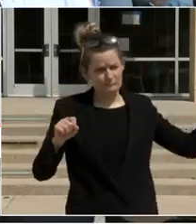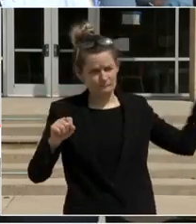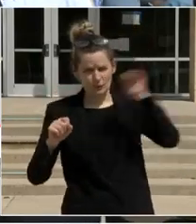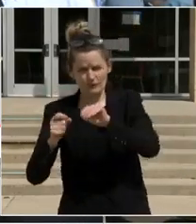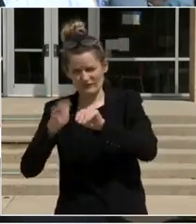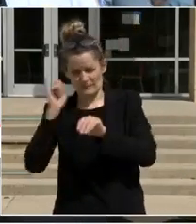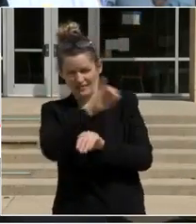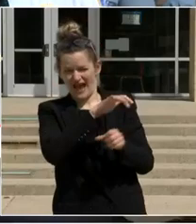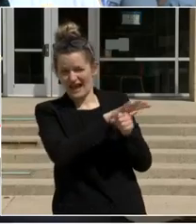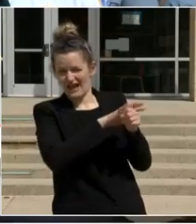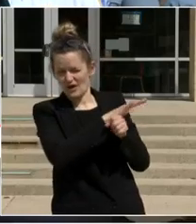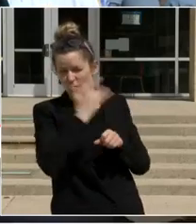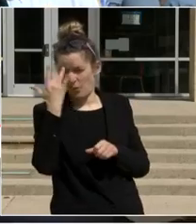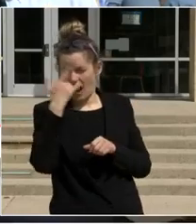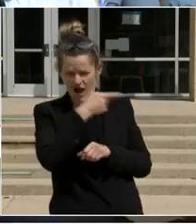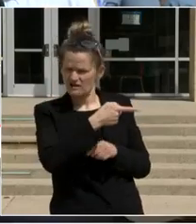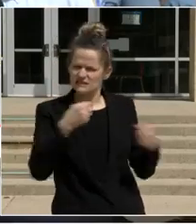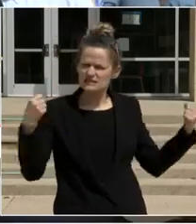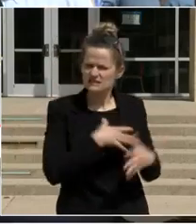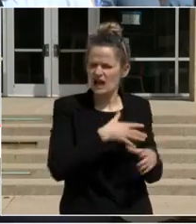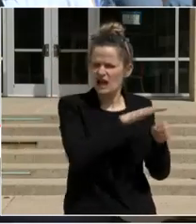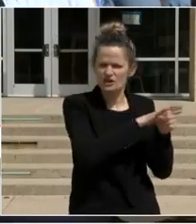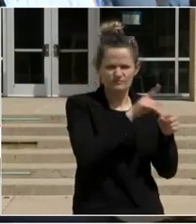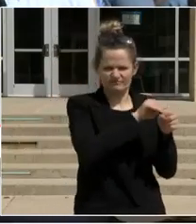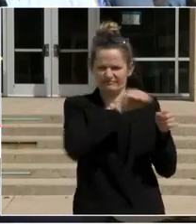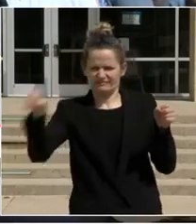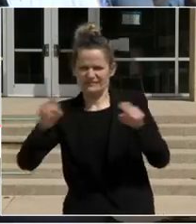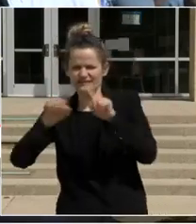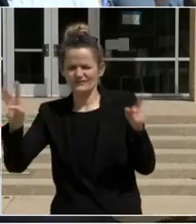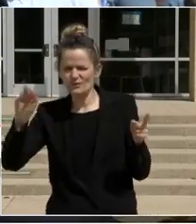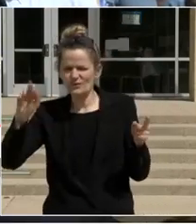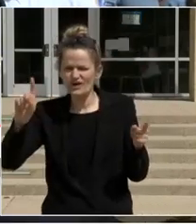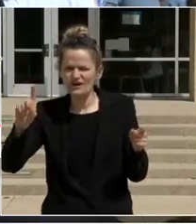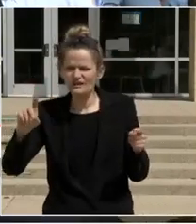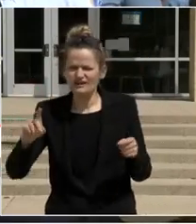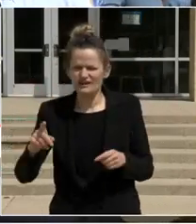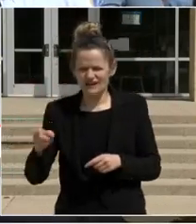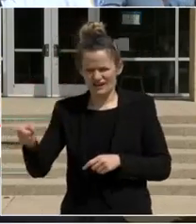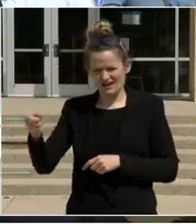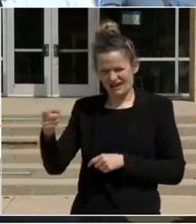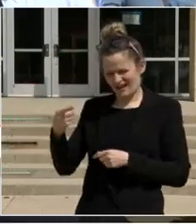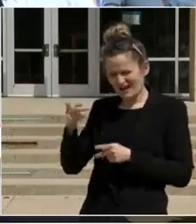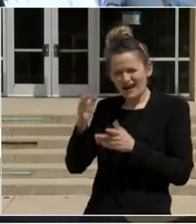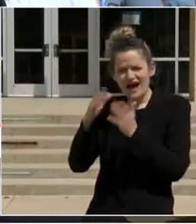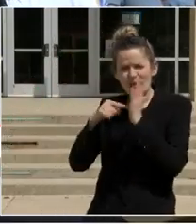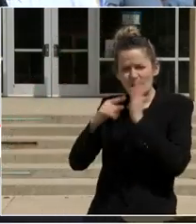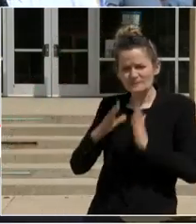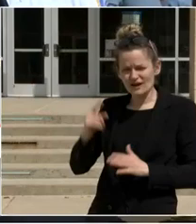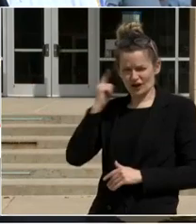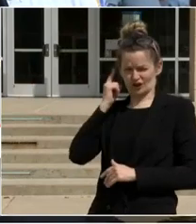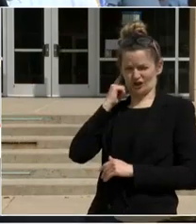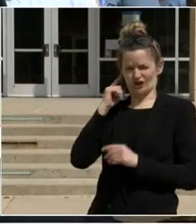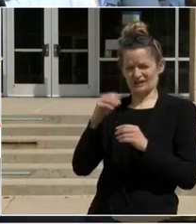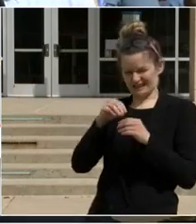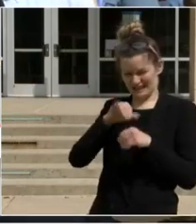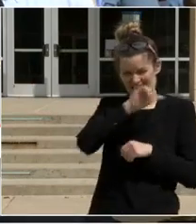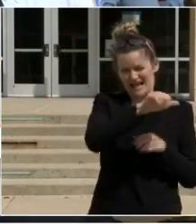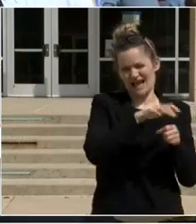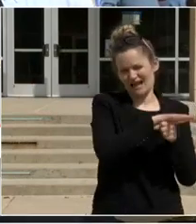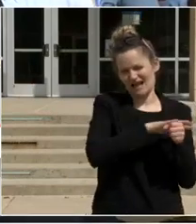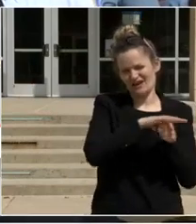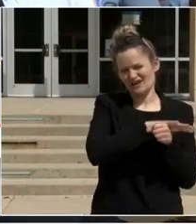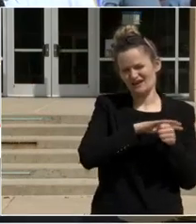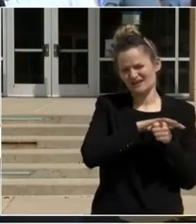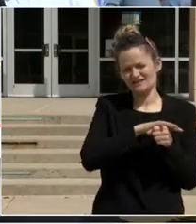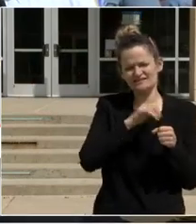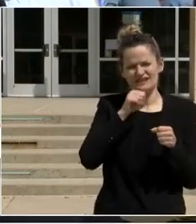same time, I hear leaders that represent Columbia Heights saying, let's just send, this person or that person,